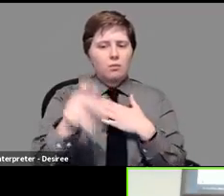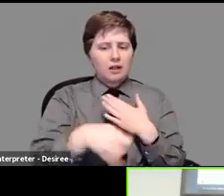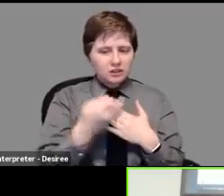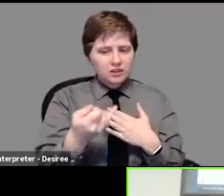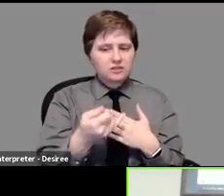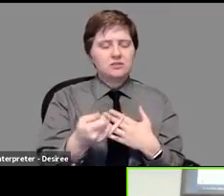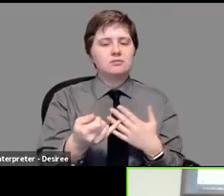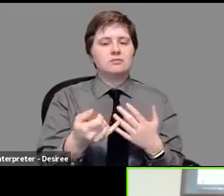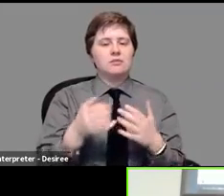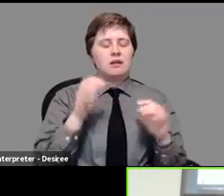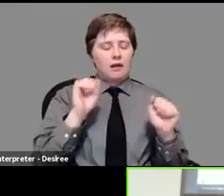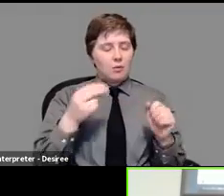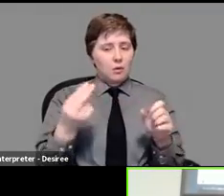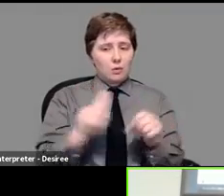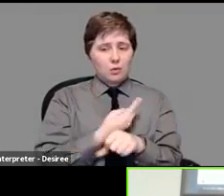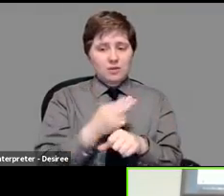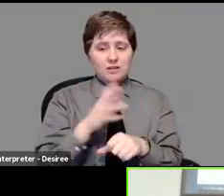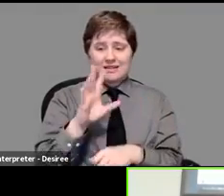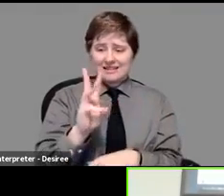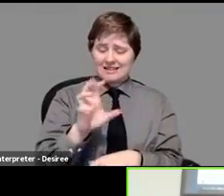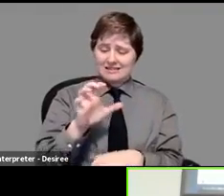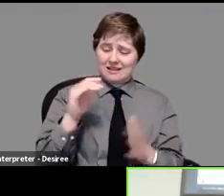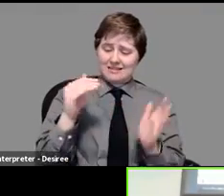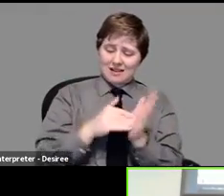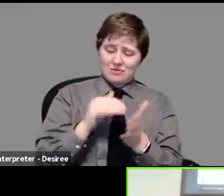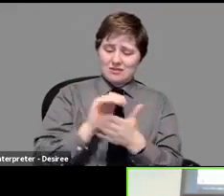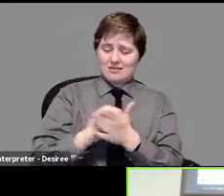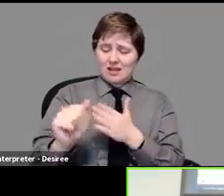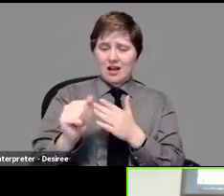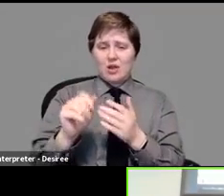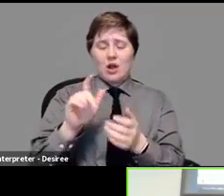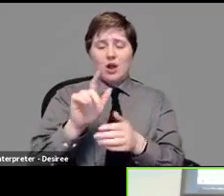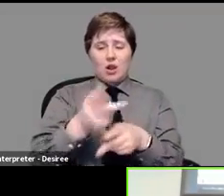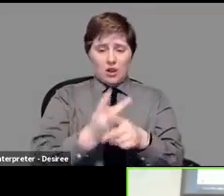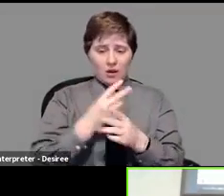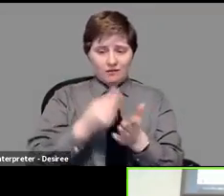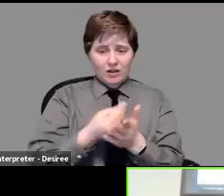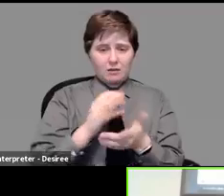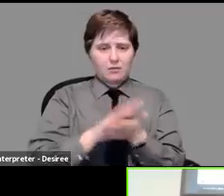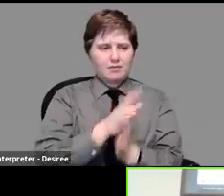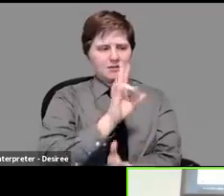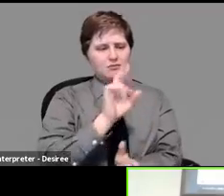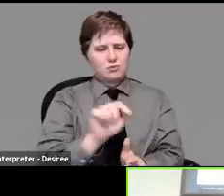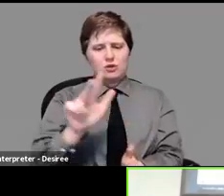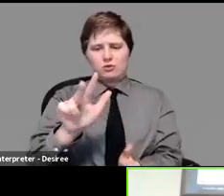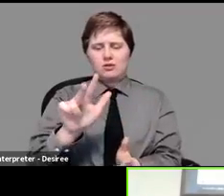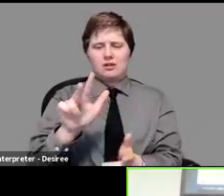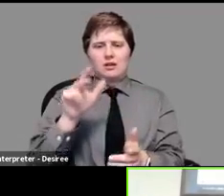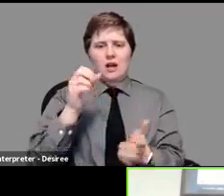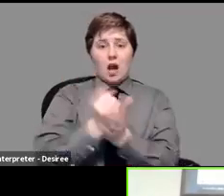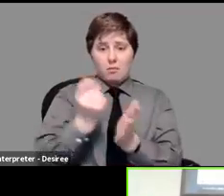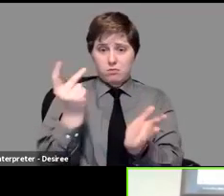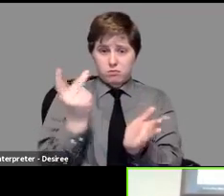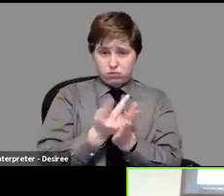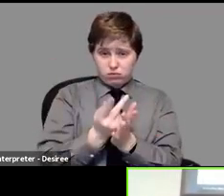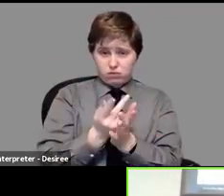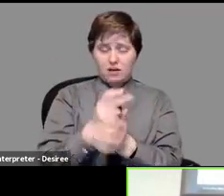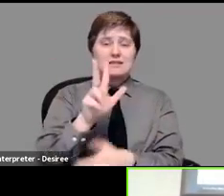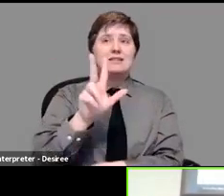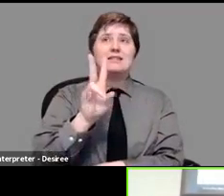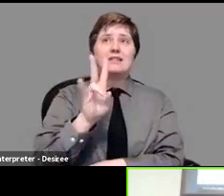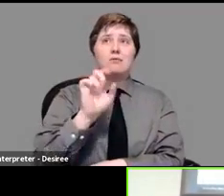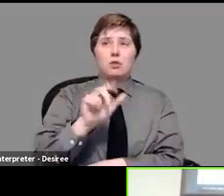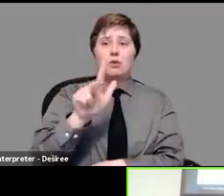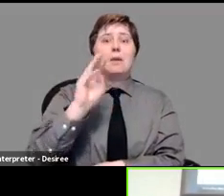to leverage our $600,000 revolving loan fund into $7.3 million of approved projects, right? And so we like to